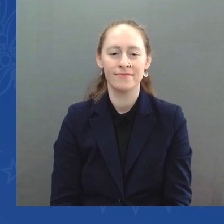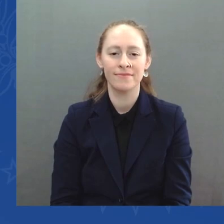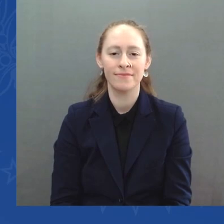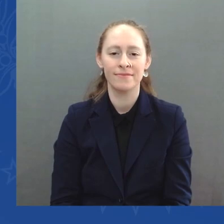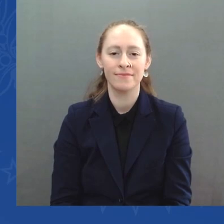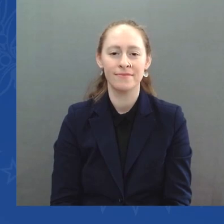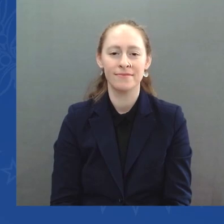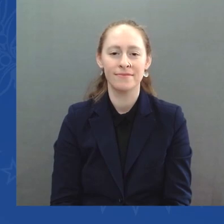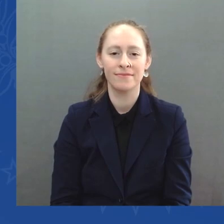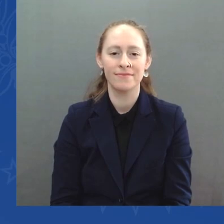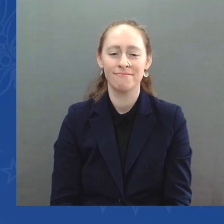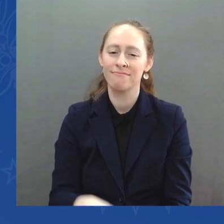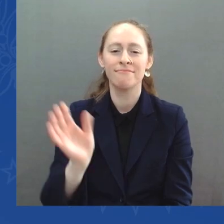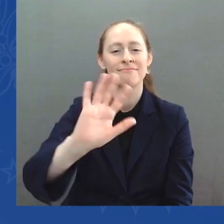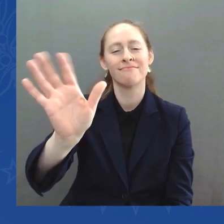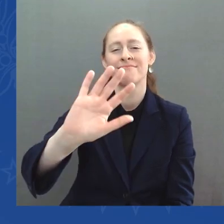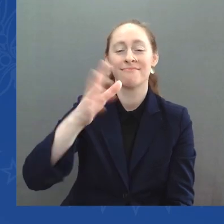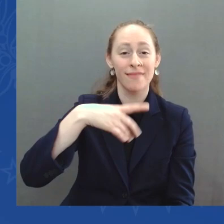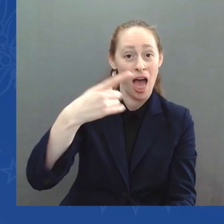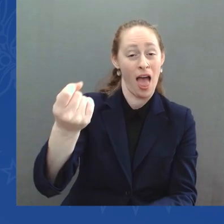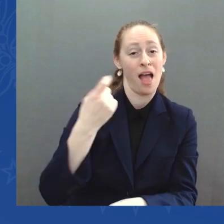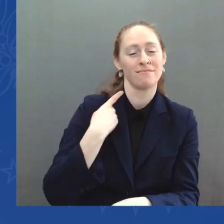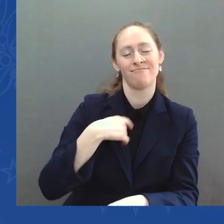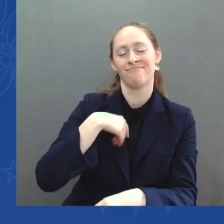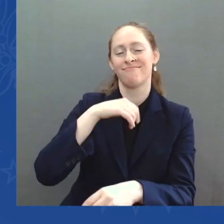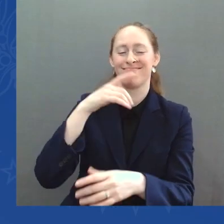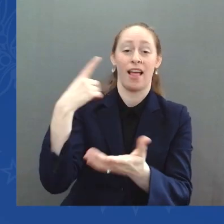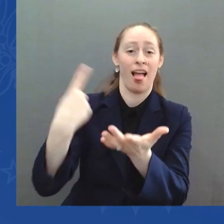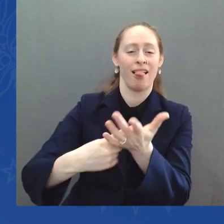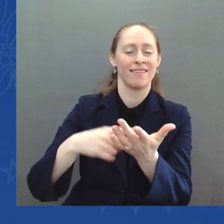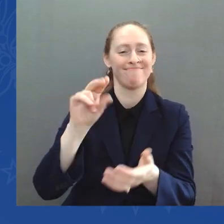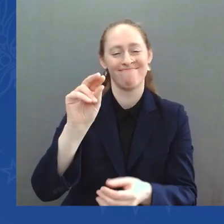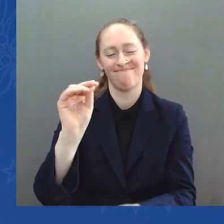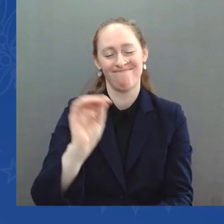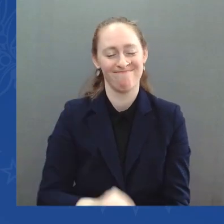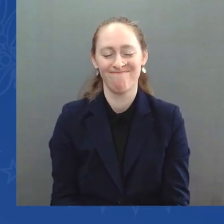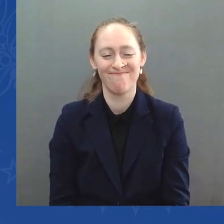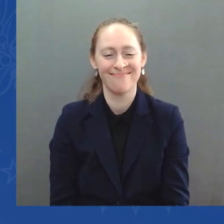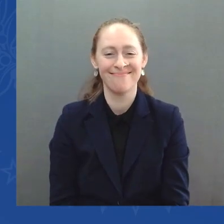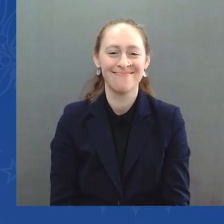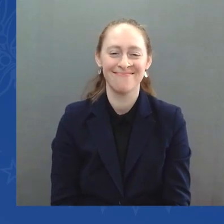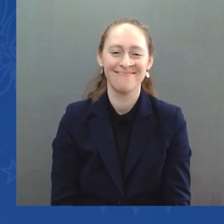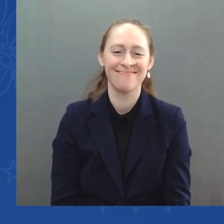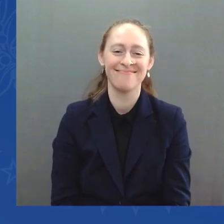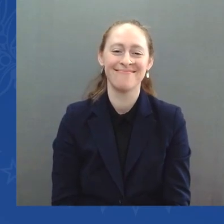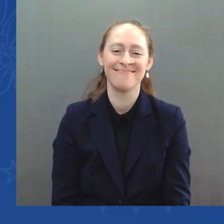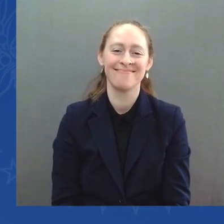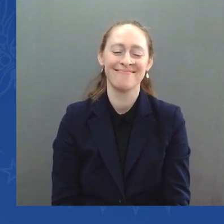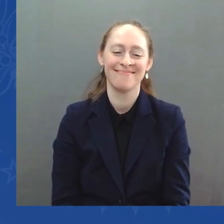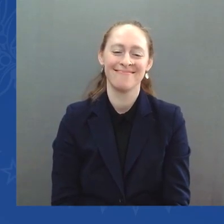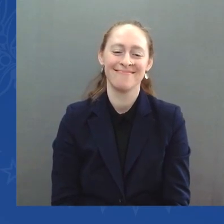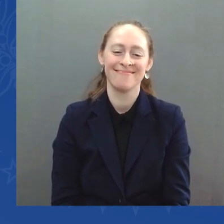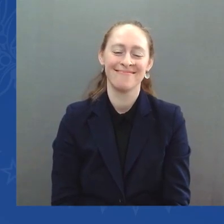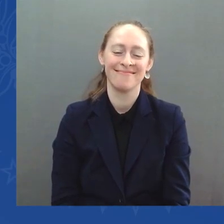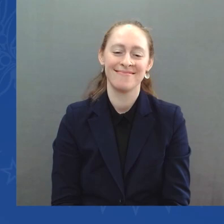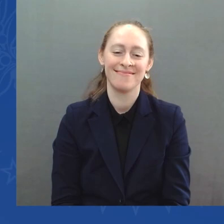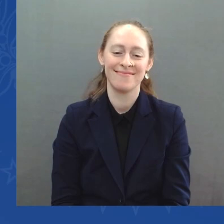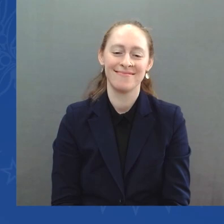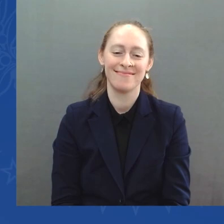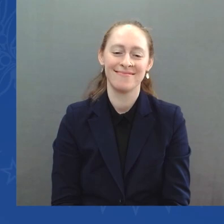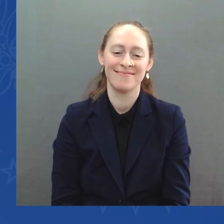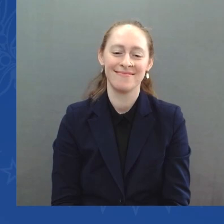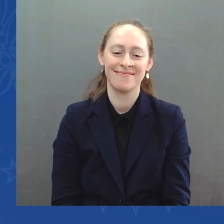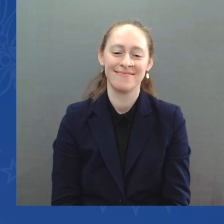Mr. President, is the U.S. willing to provide security guarantees to Ukraine as part of peace talks? Great. Is the U.S. willing to